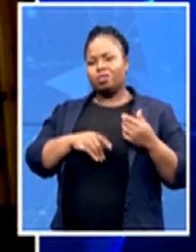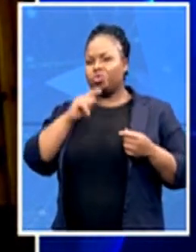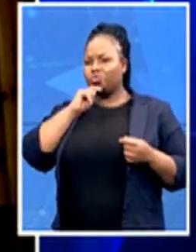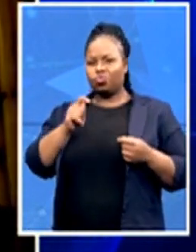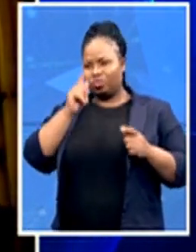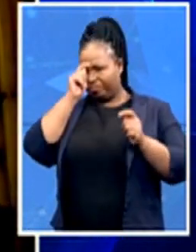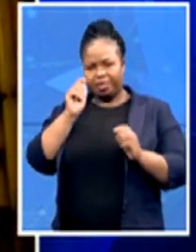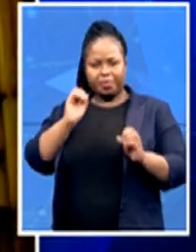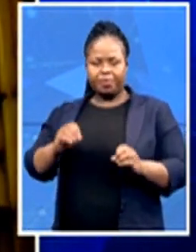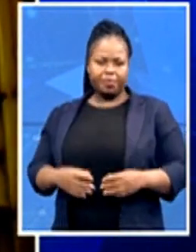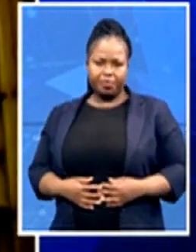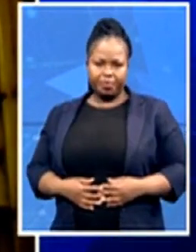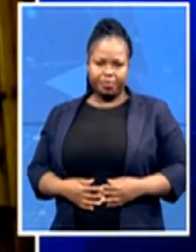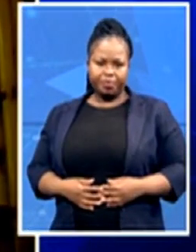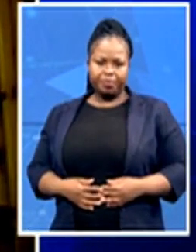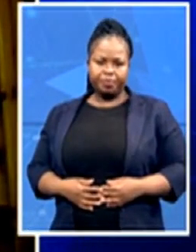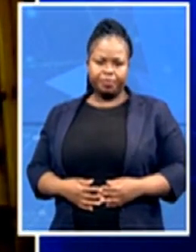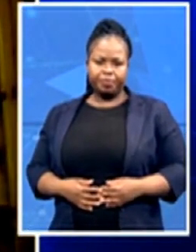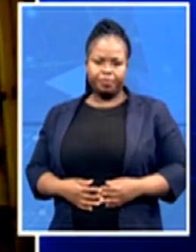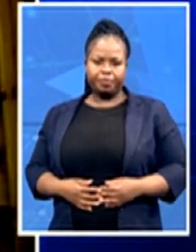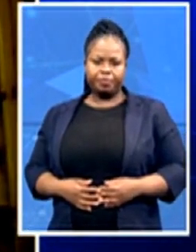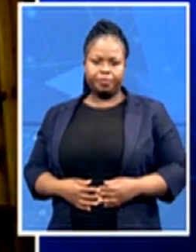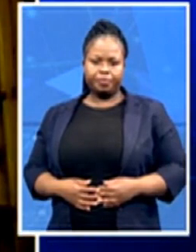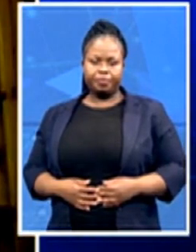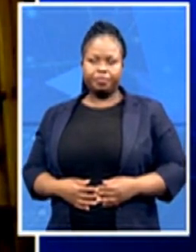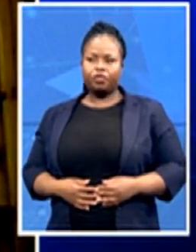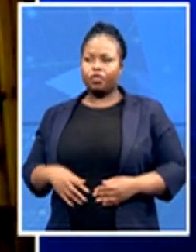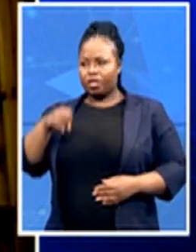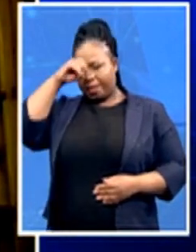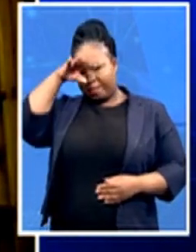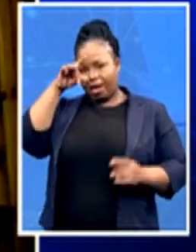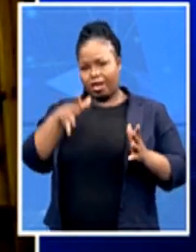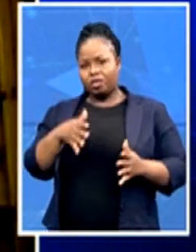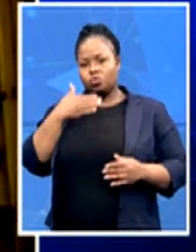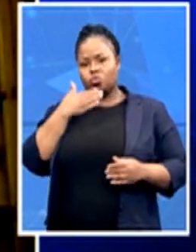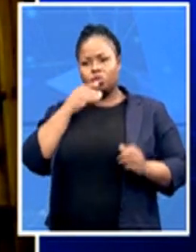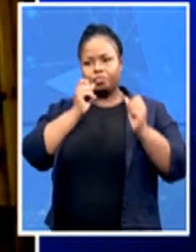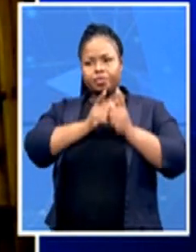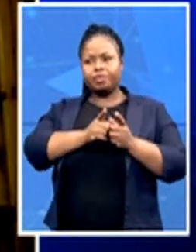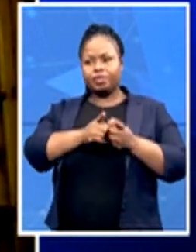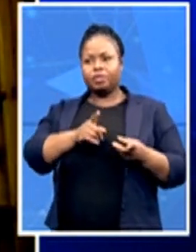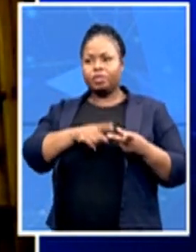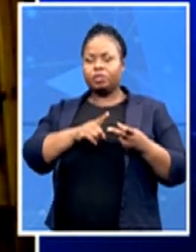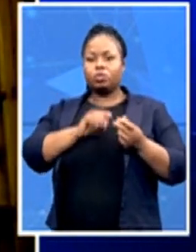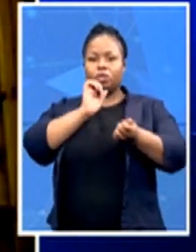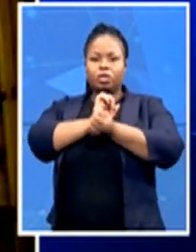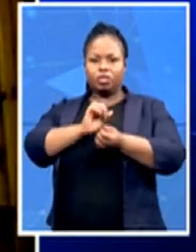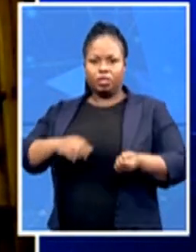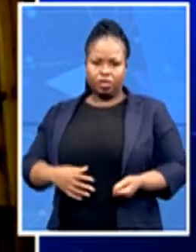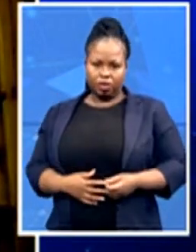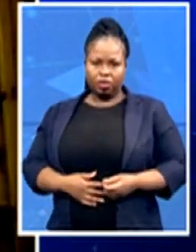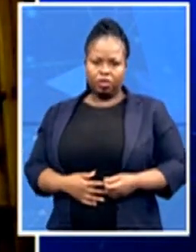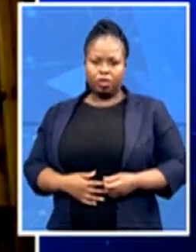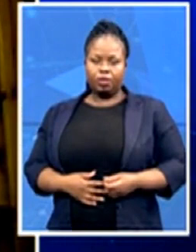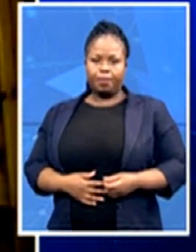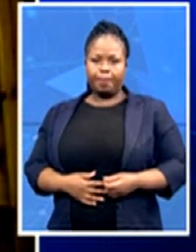recognition for the miners who were injured and arrested. There's little recognition for the minor, for the victims who are widows